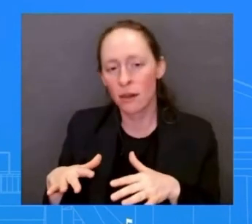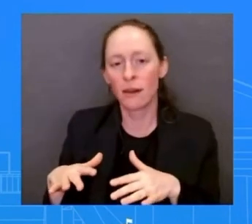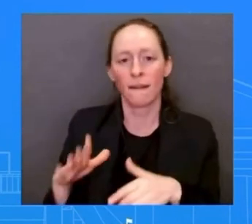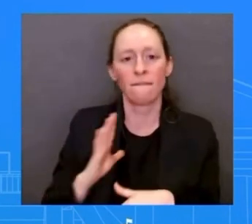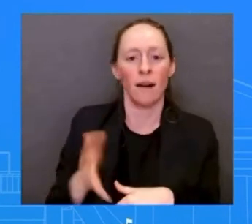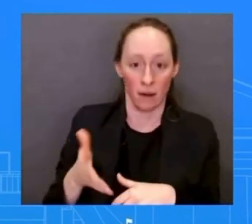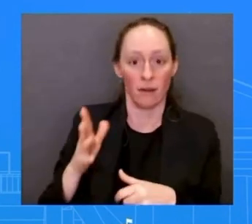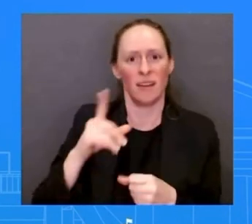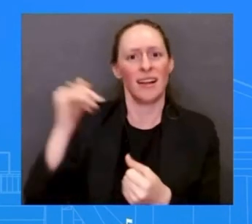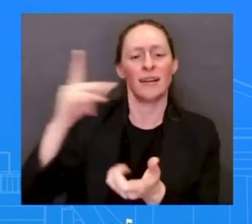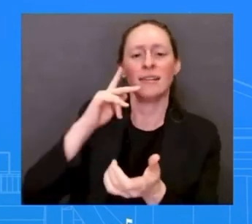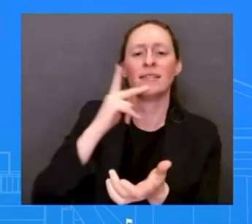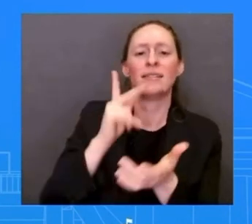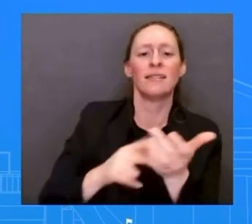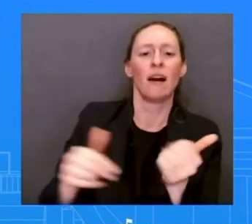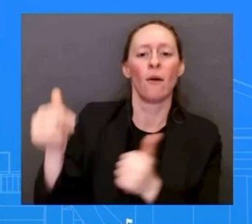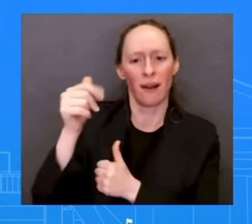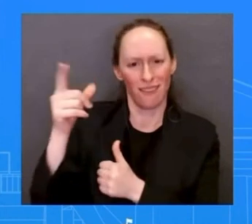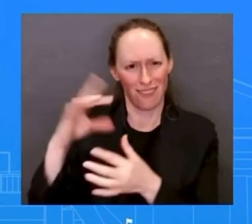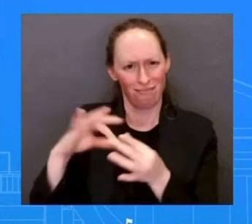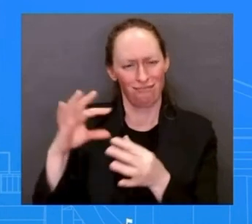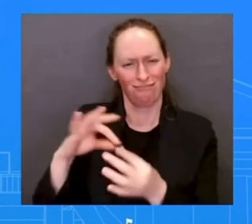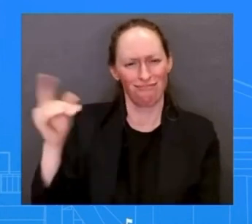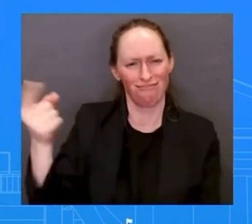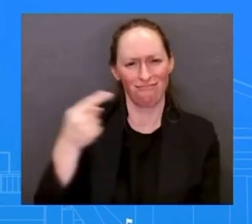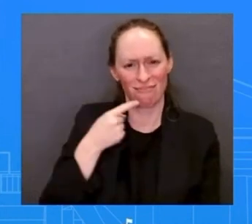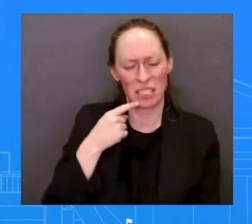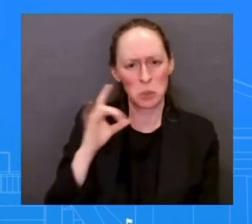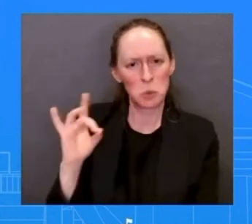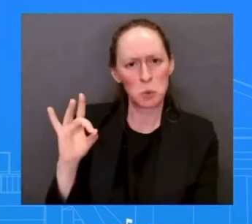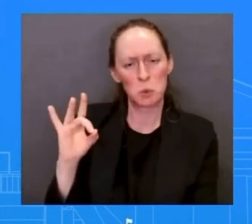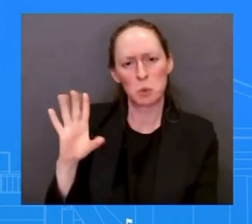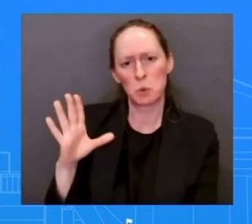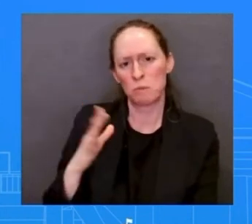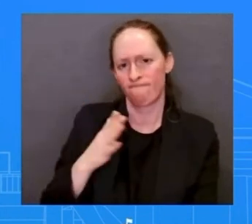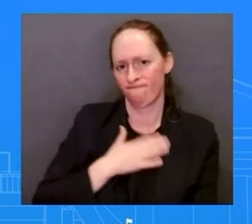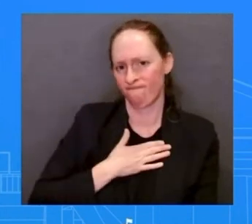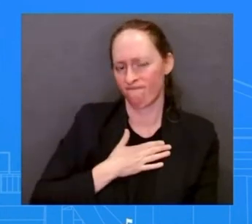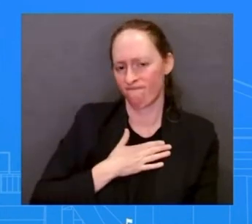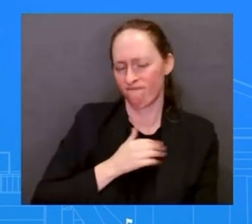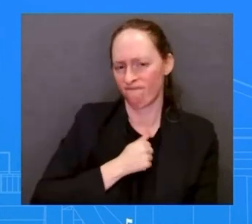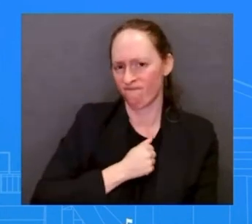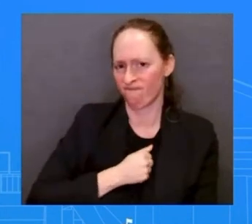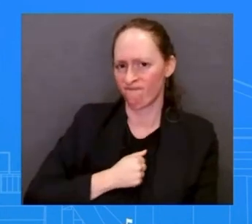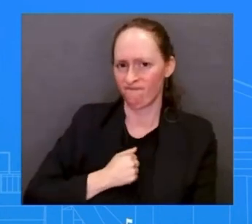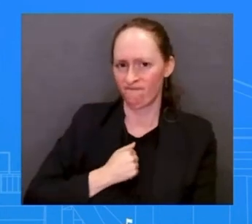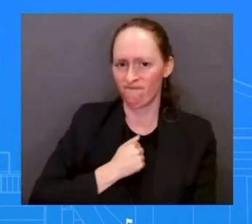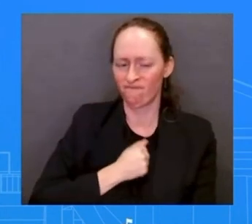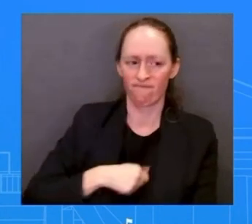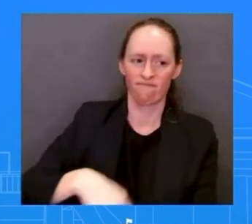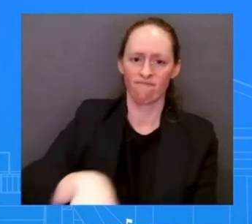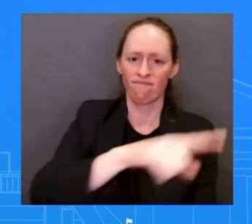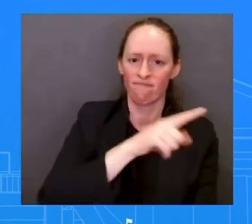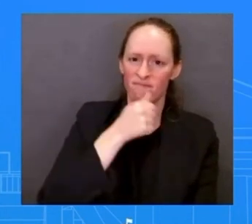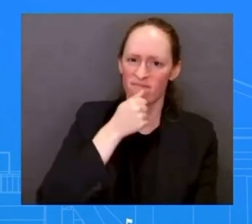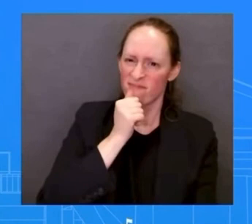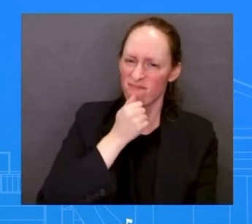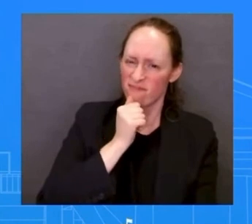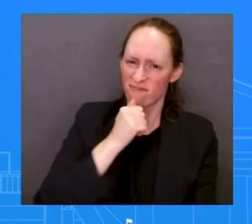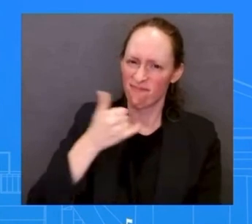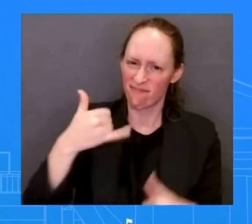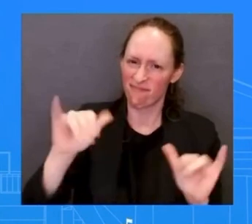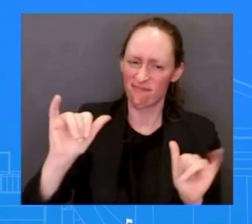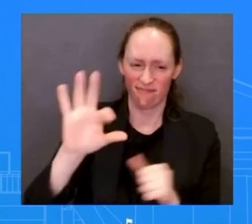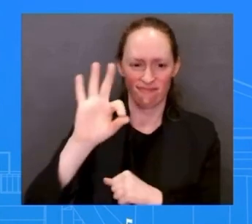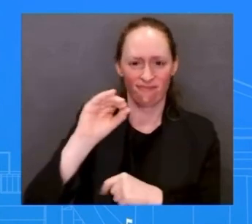been benefited from this debt relief, and it is 90%, right? 90% of the people in that plan who make $75,000